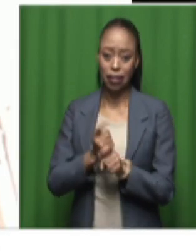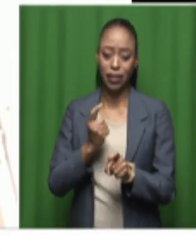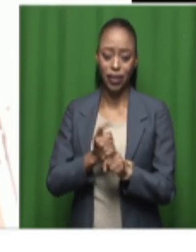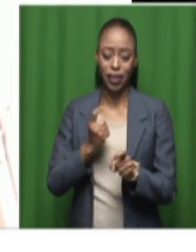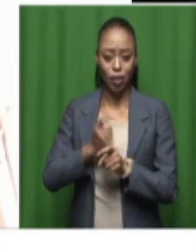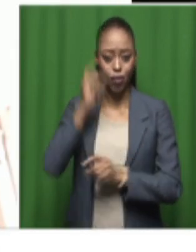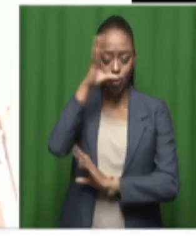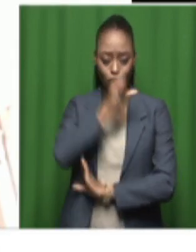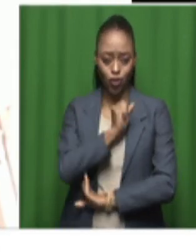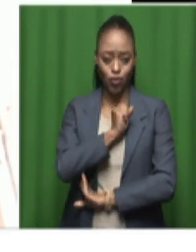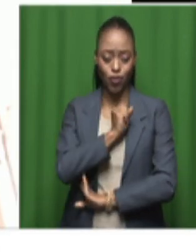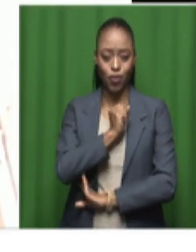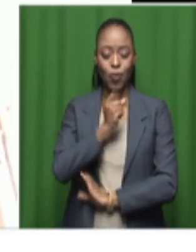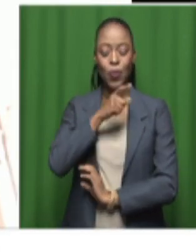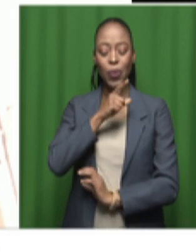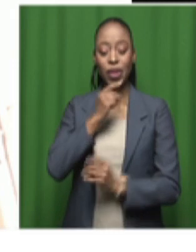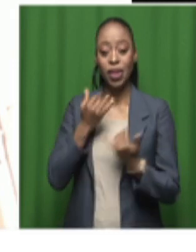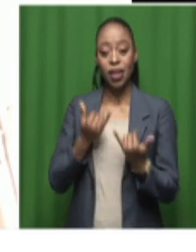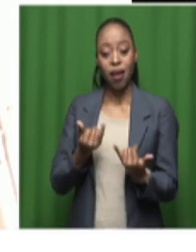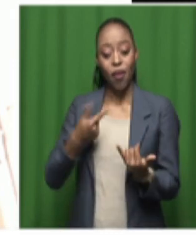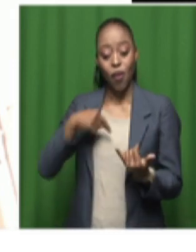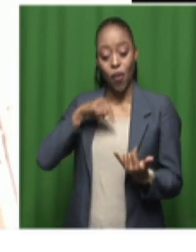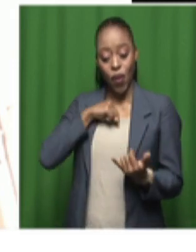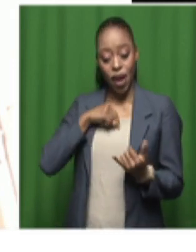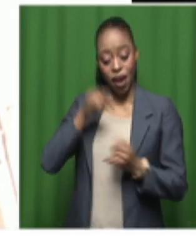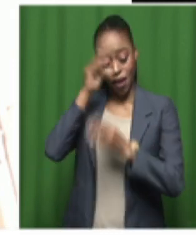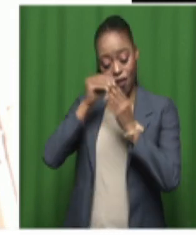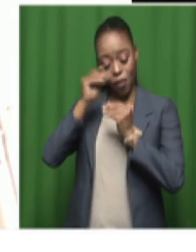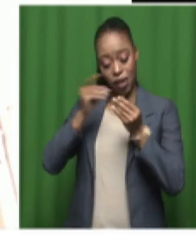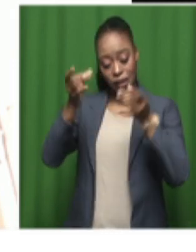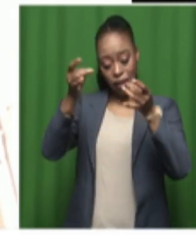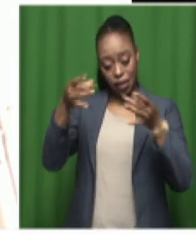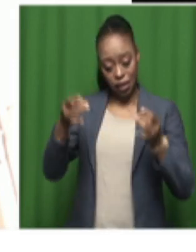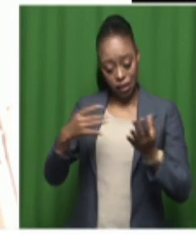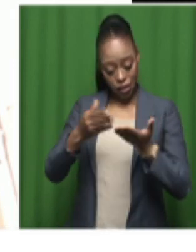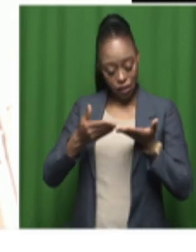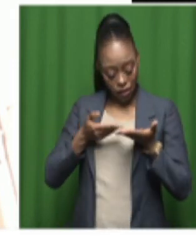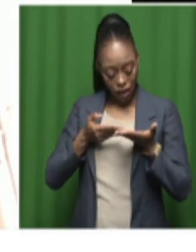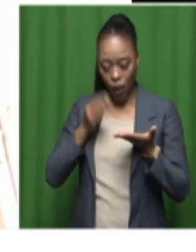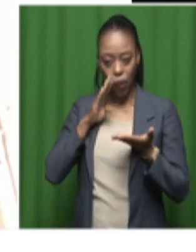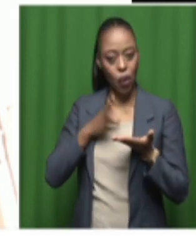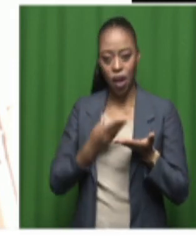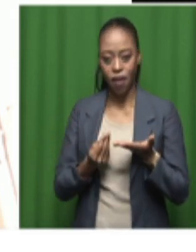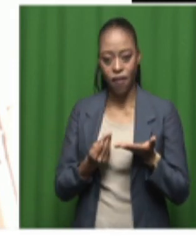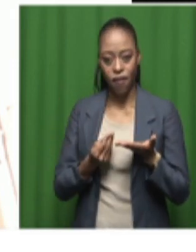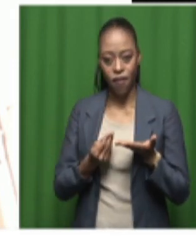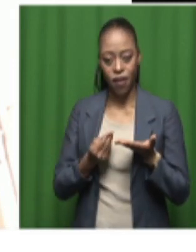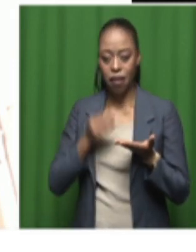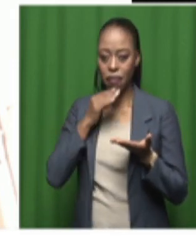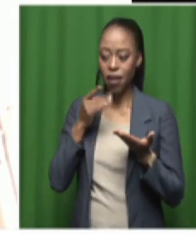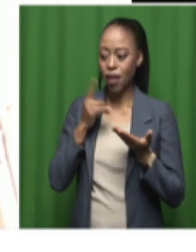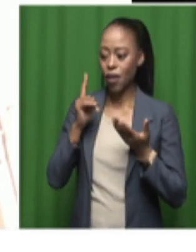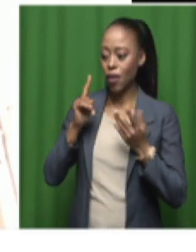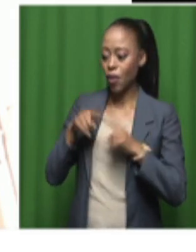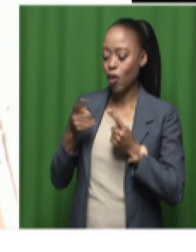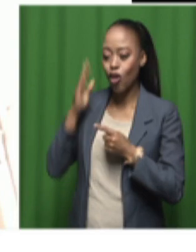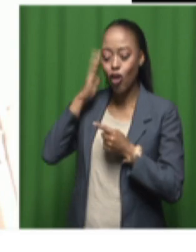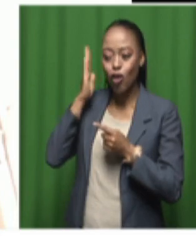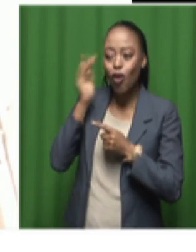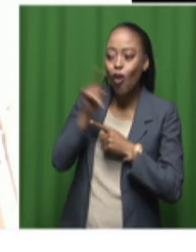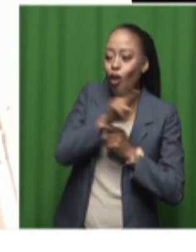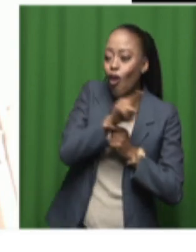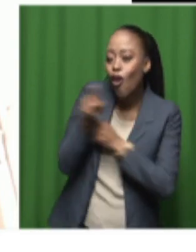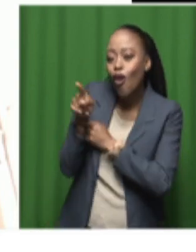difficult because we do not have the data that allows us to really see what the retail sector is